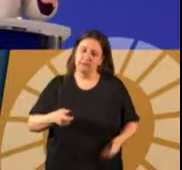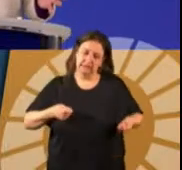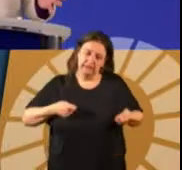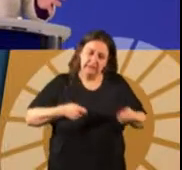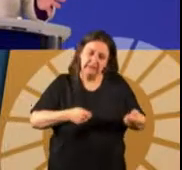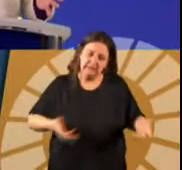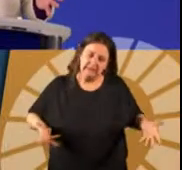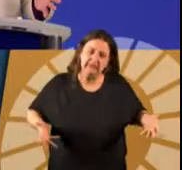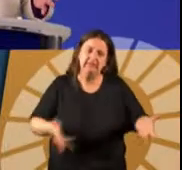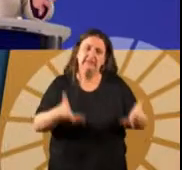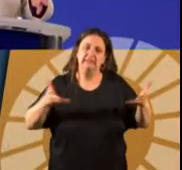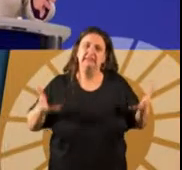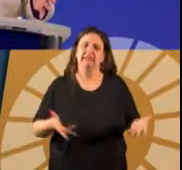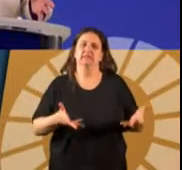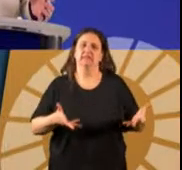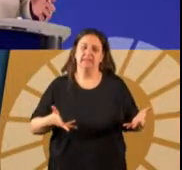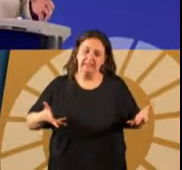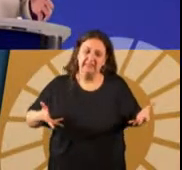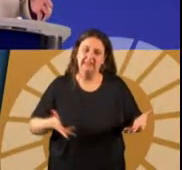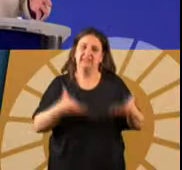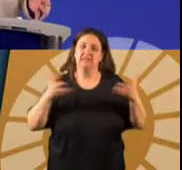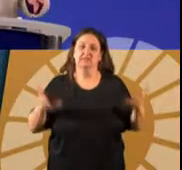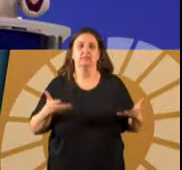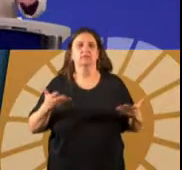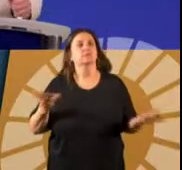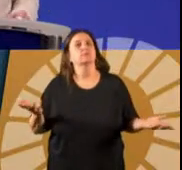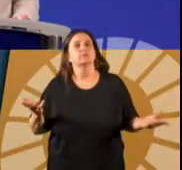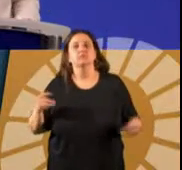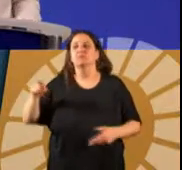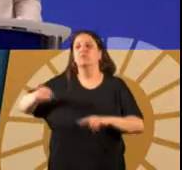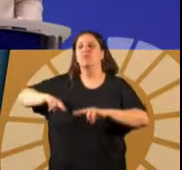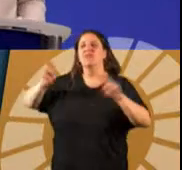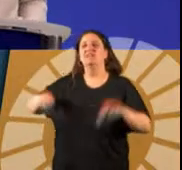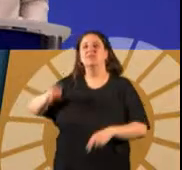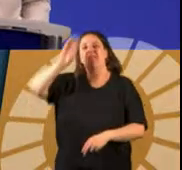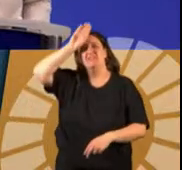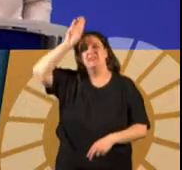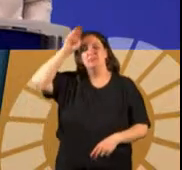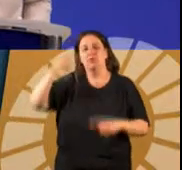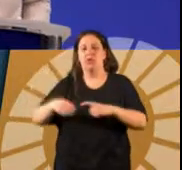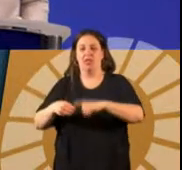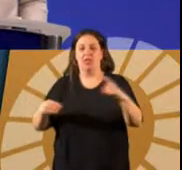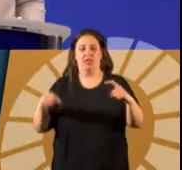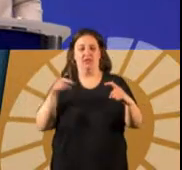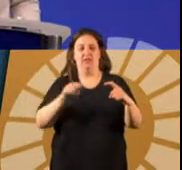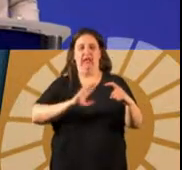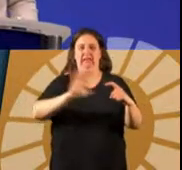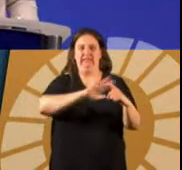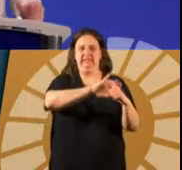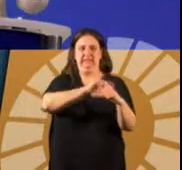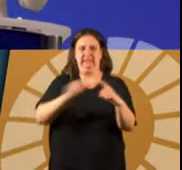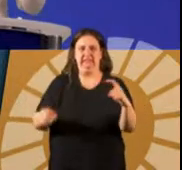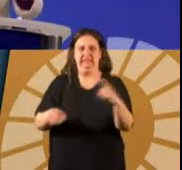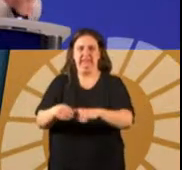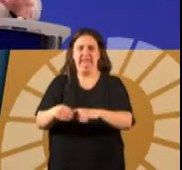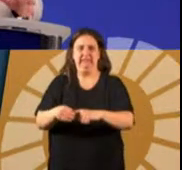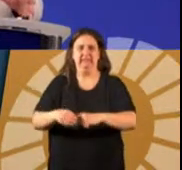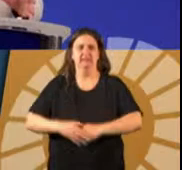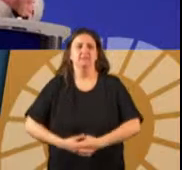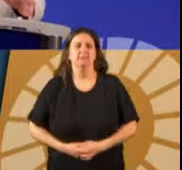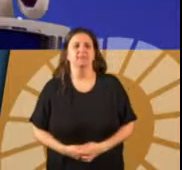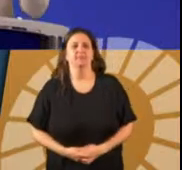my college that is gender balanced, we will put forward new legislation by the end of the year, a